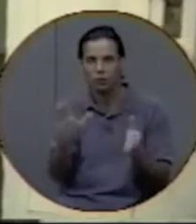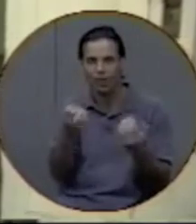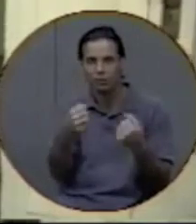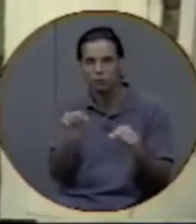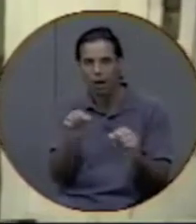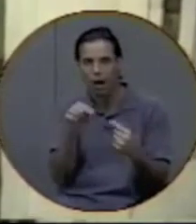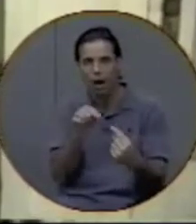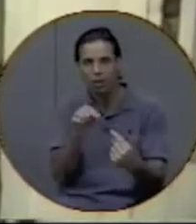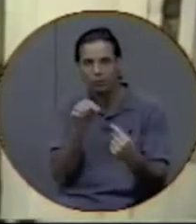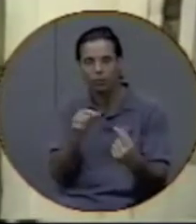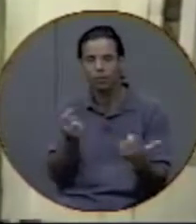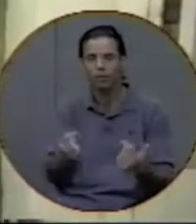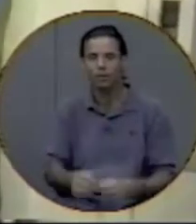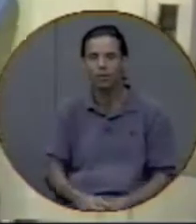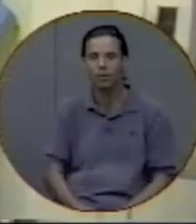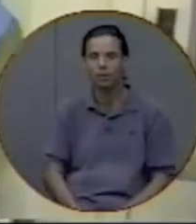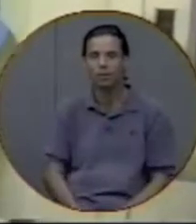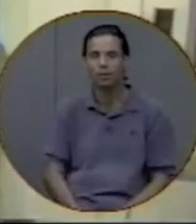to.